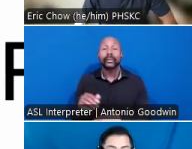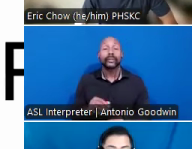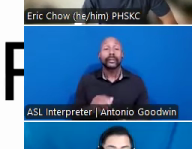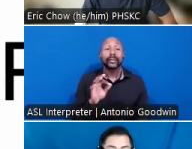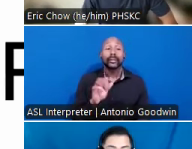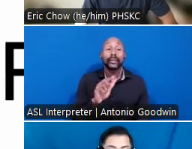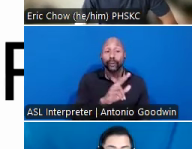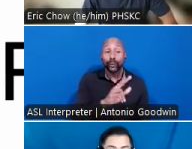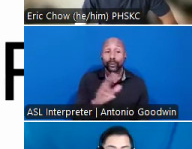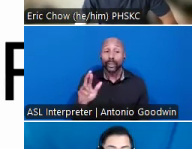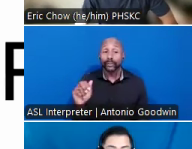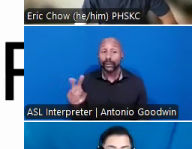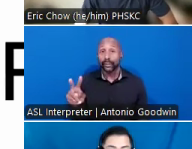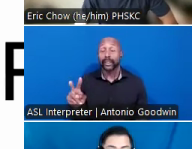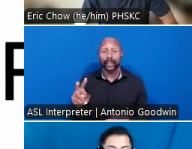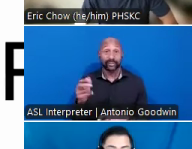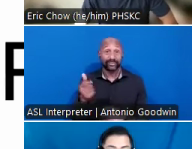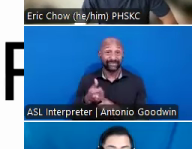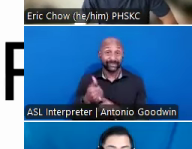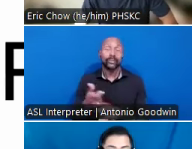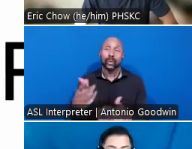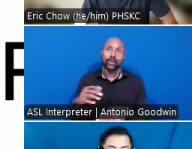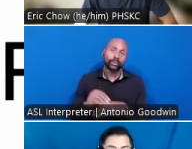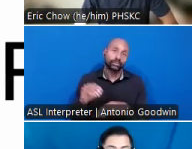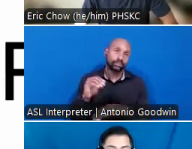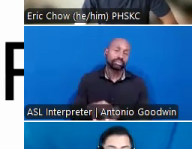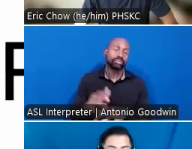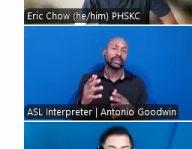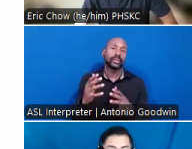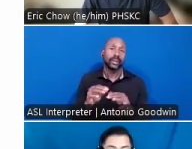to make sure that they were protecting themselves and their loved ones from infection.